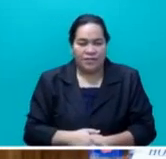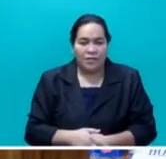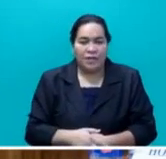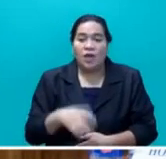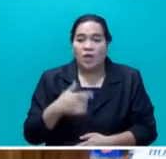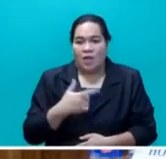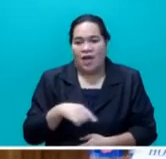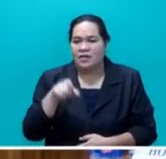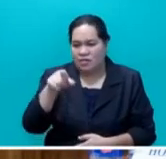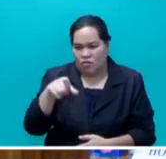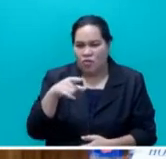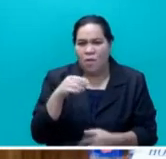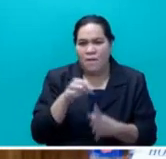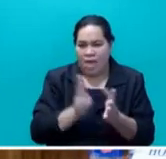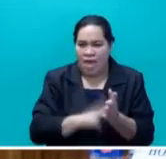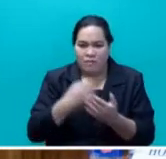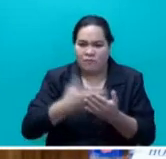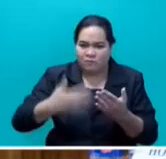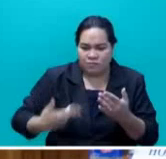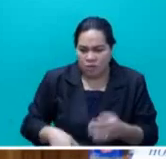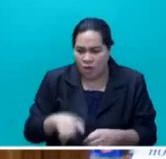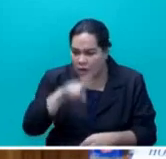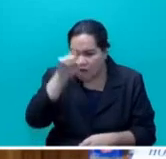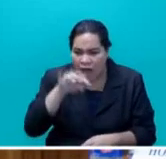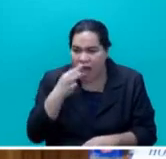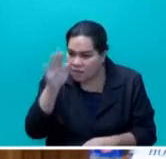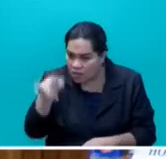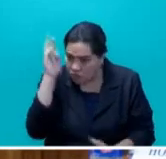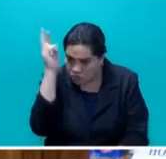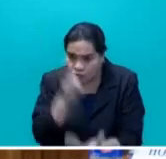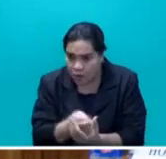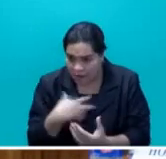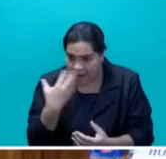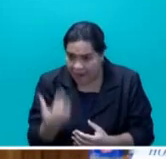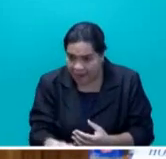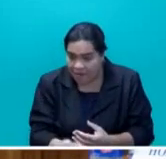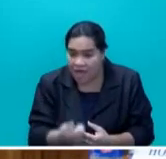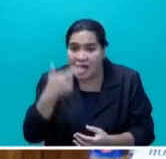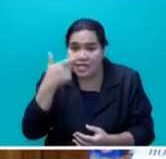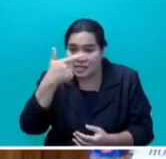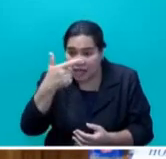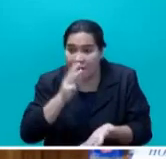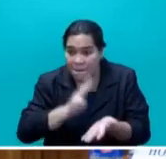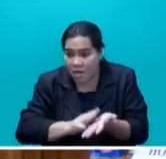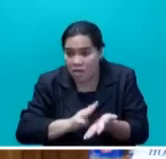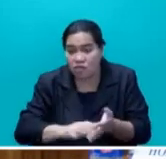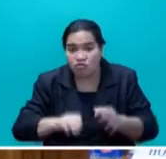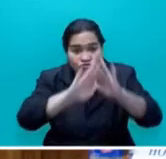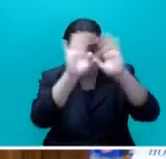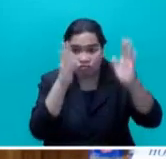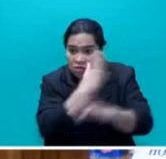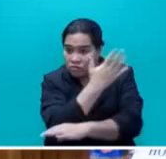the facts remain. Do we or do we not have 7.6 million real trees standing right now under the